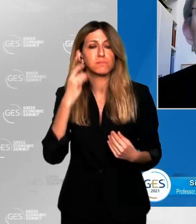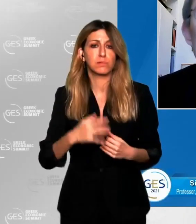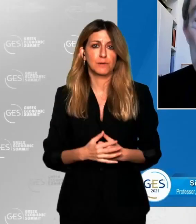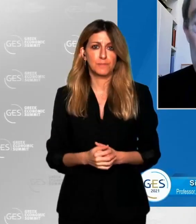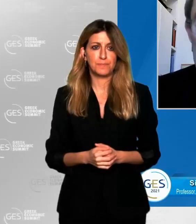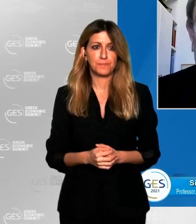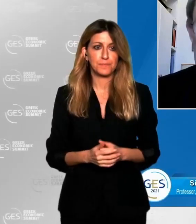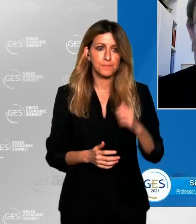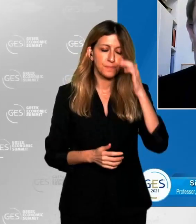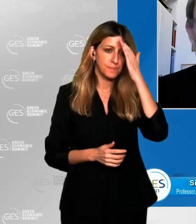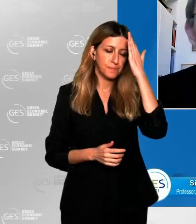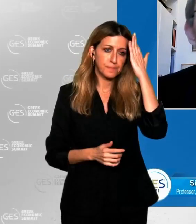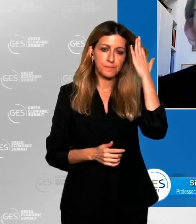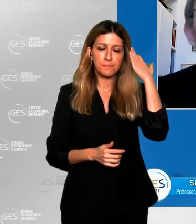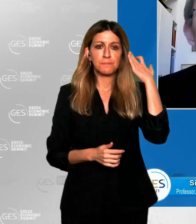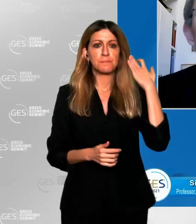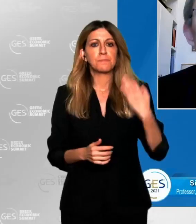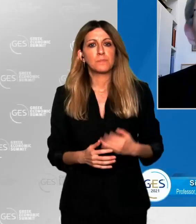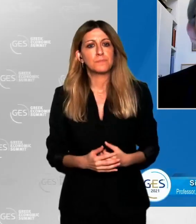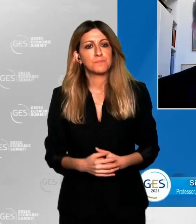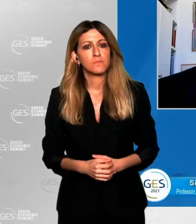principles, but